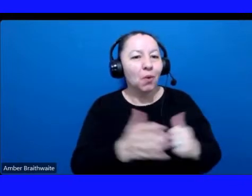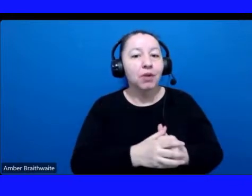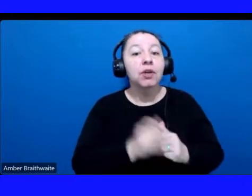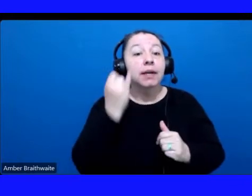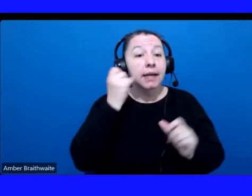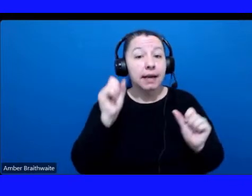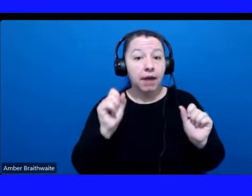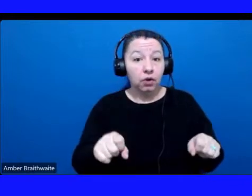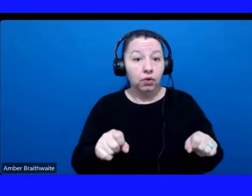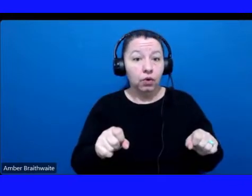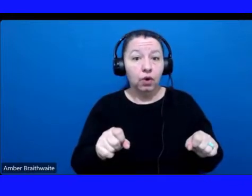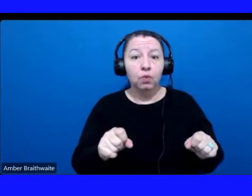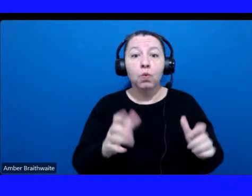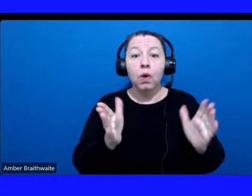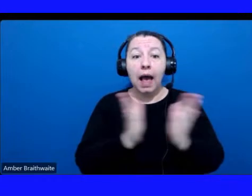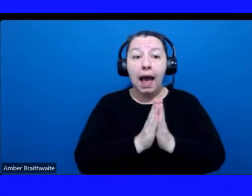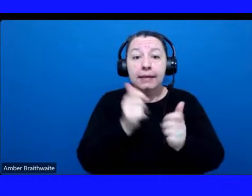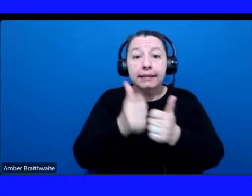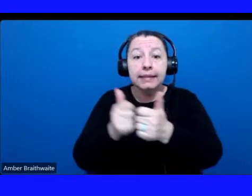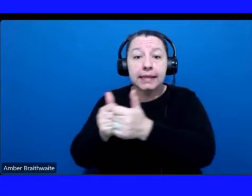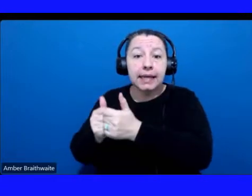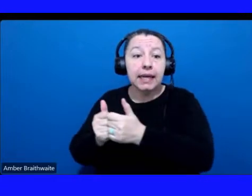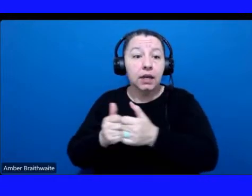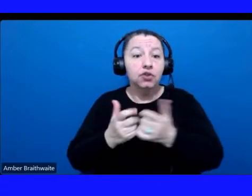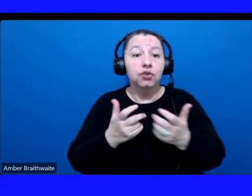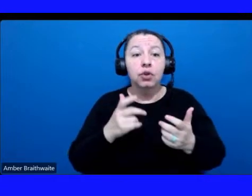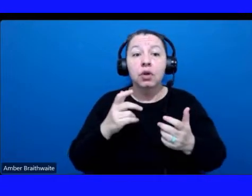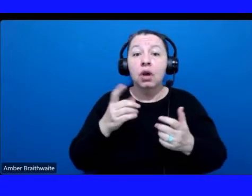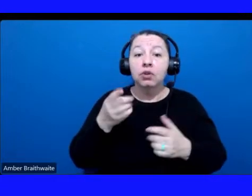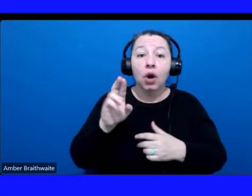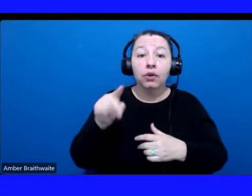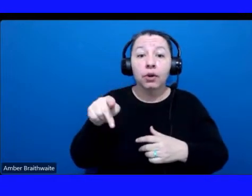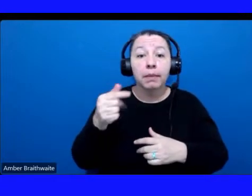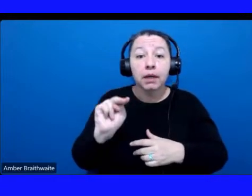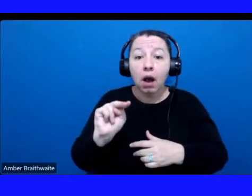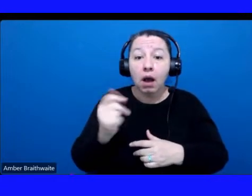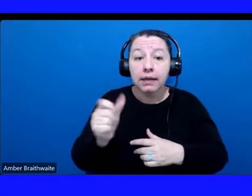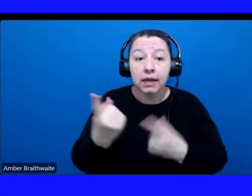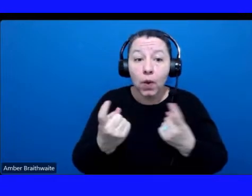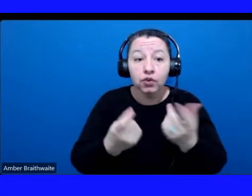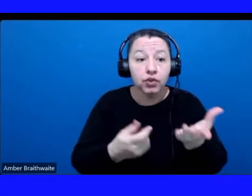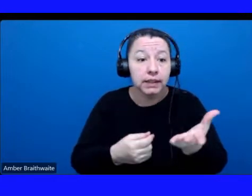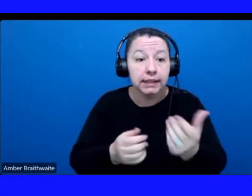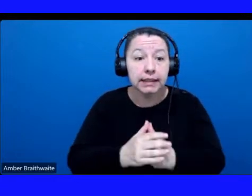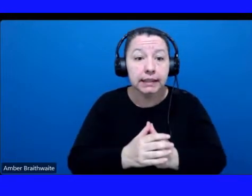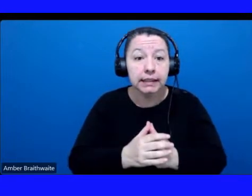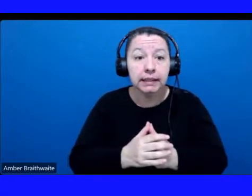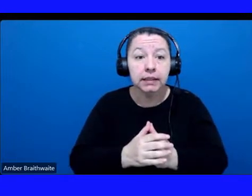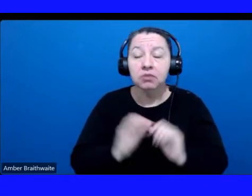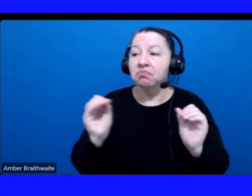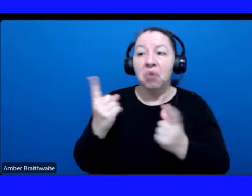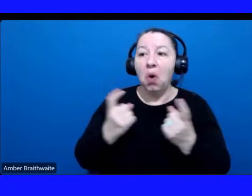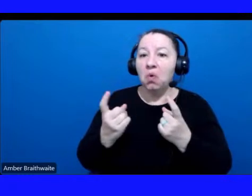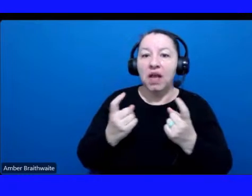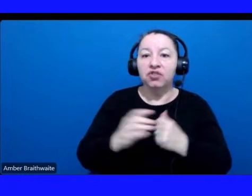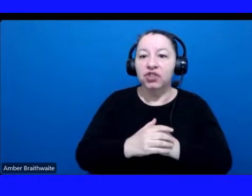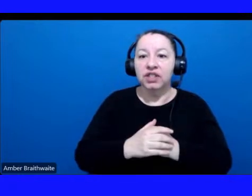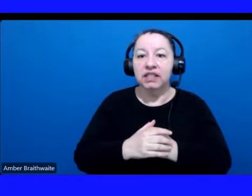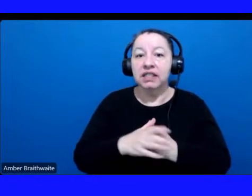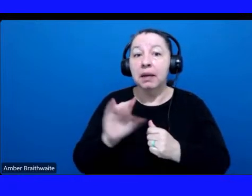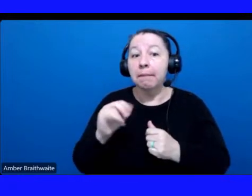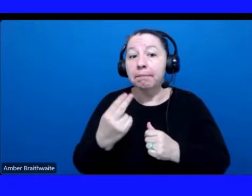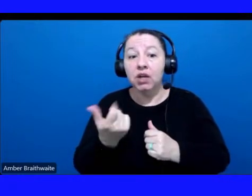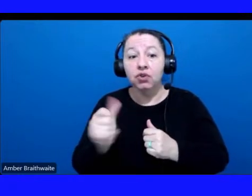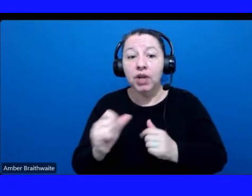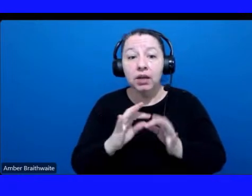comprehensive services to the homeless population, to the mentally ill population, and looking at